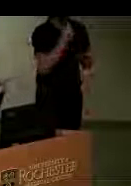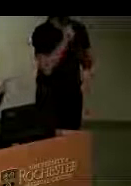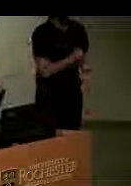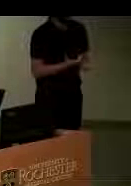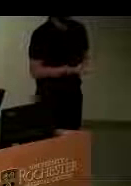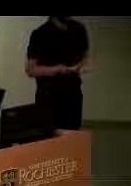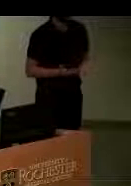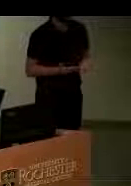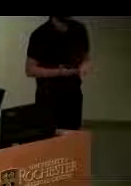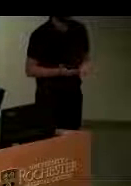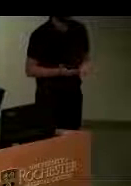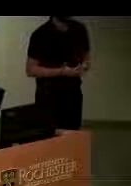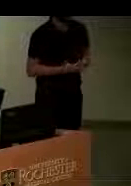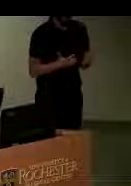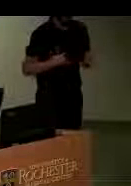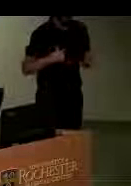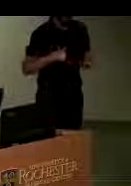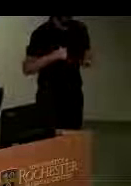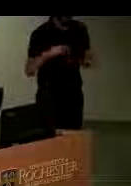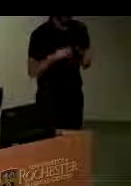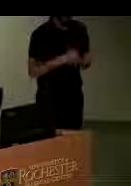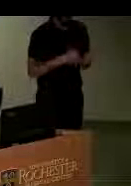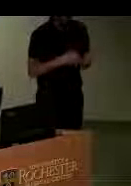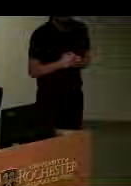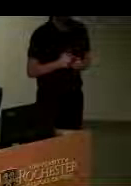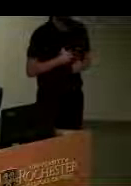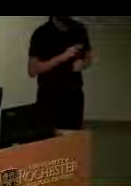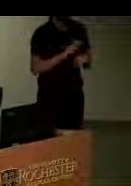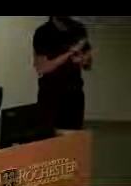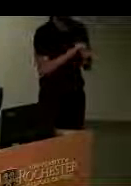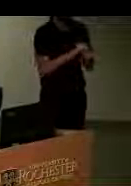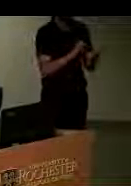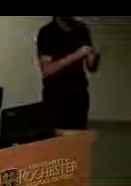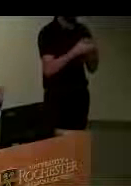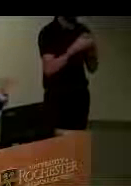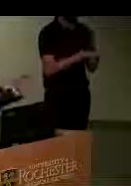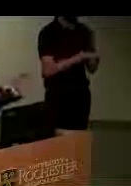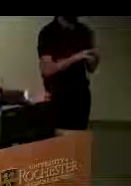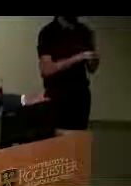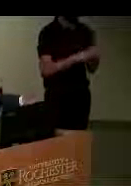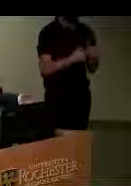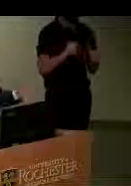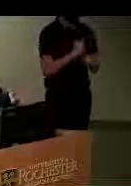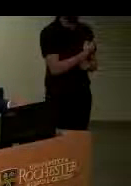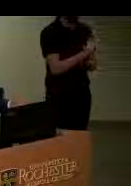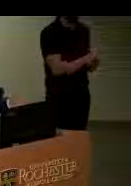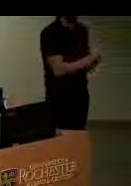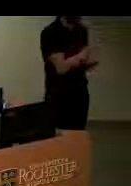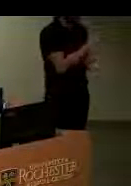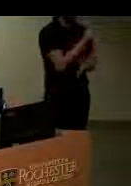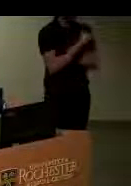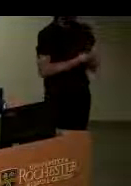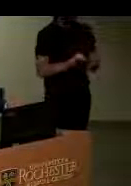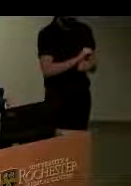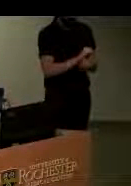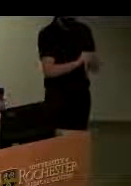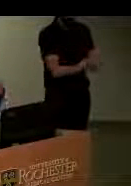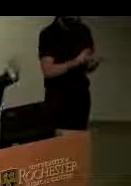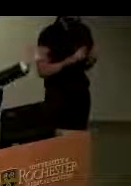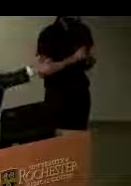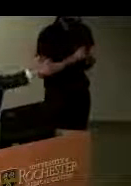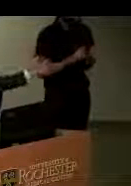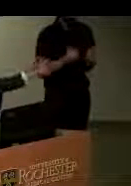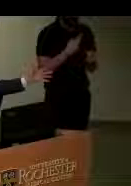much we stuck together, I was the resident in the emergency room, so I had one medicine and one surgical intern, and